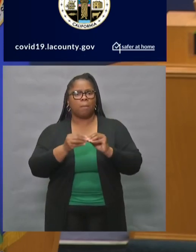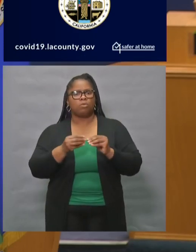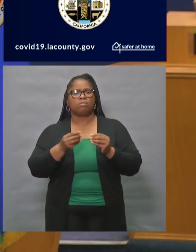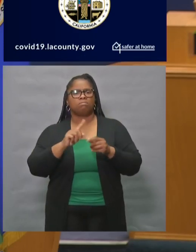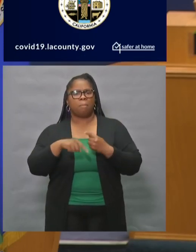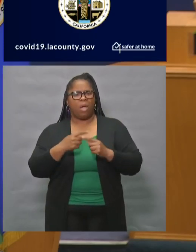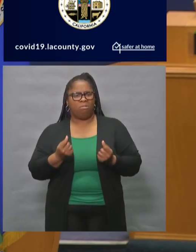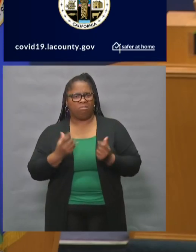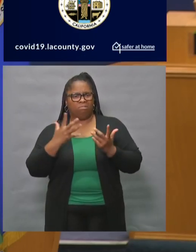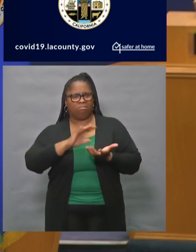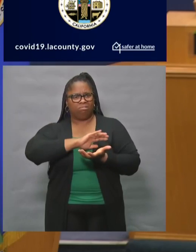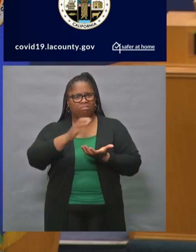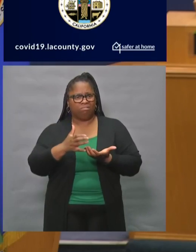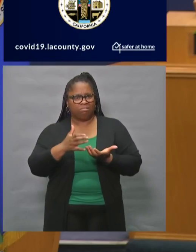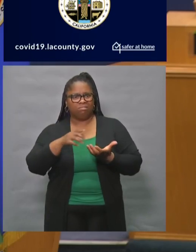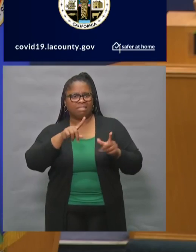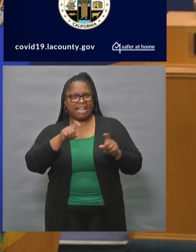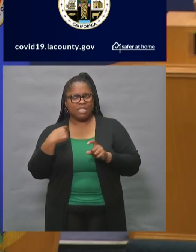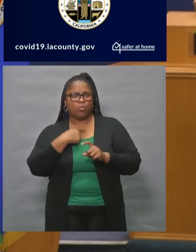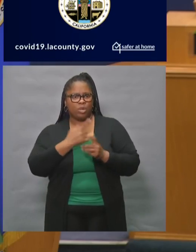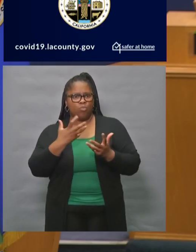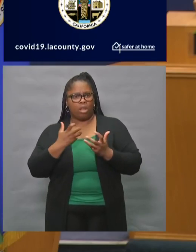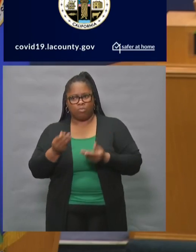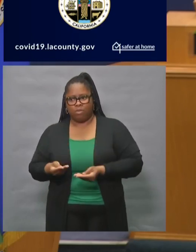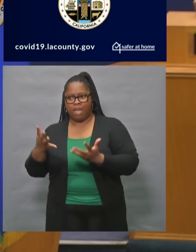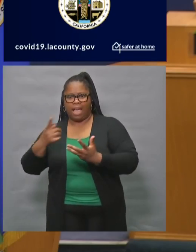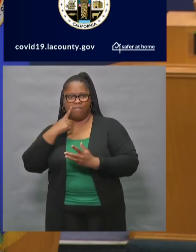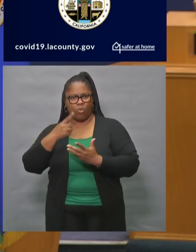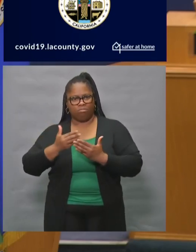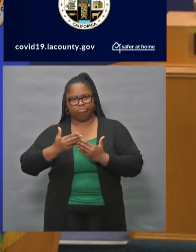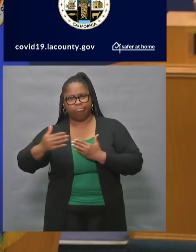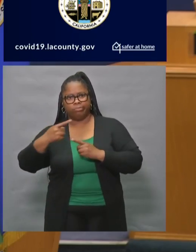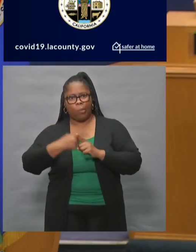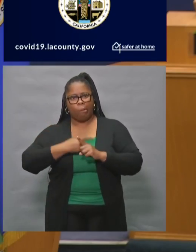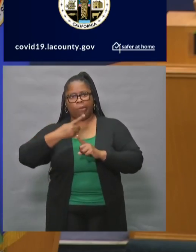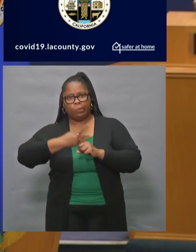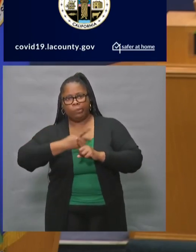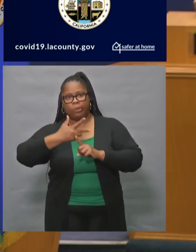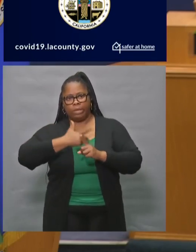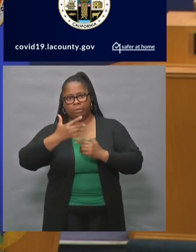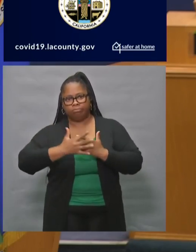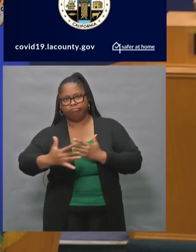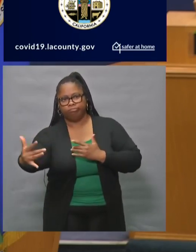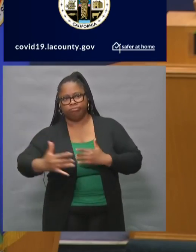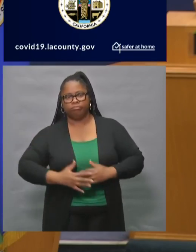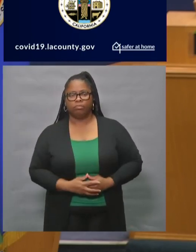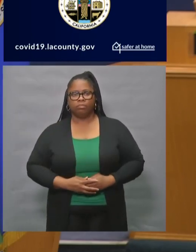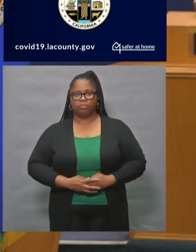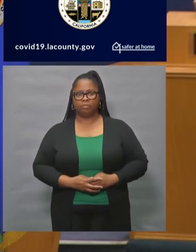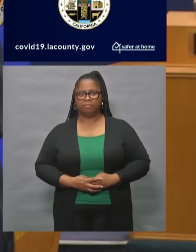tests that we're seeking to get at over the next 1 month, 2 months, 3 months, and ongoing.